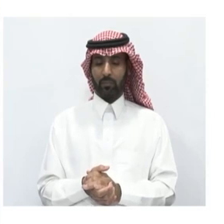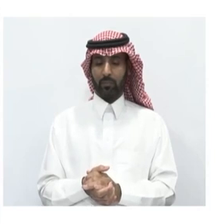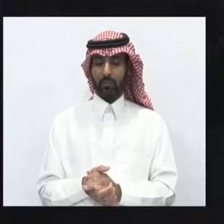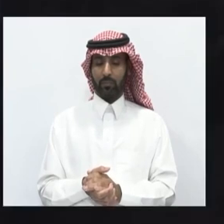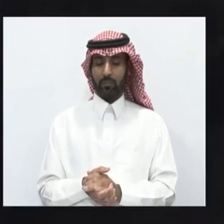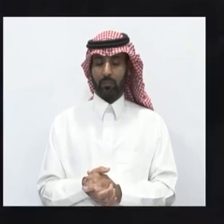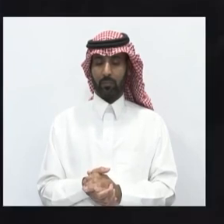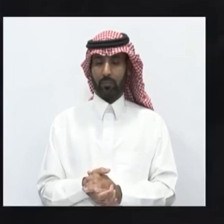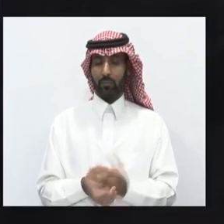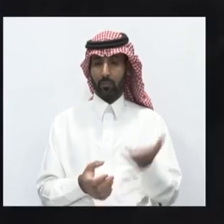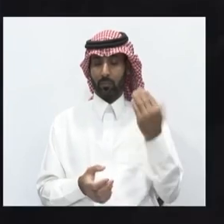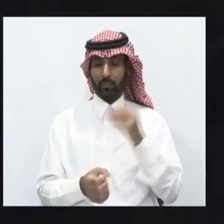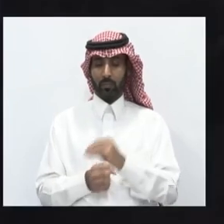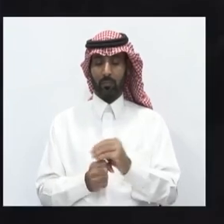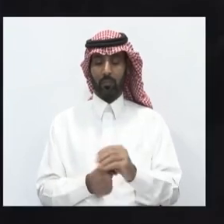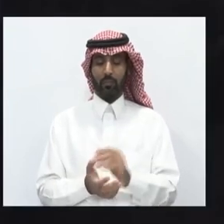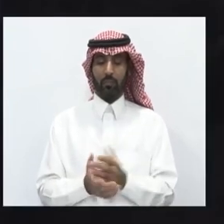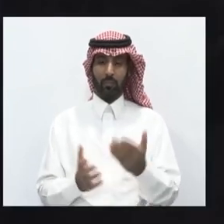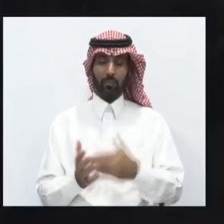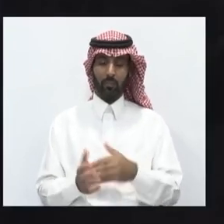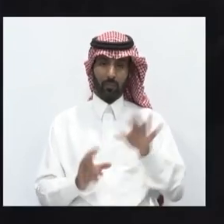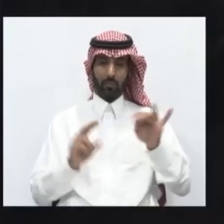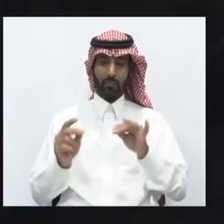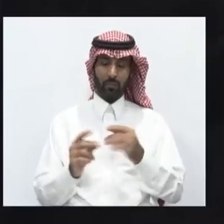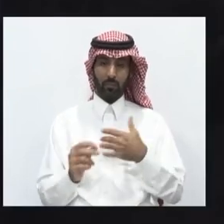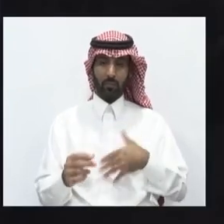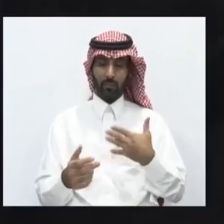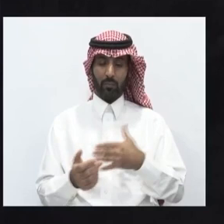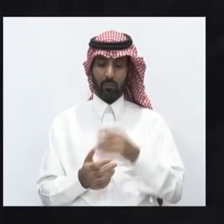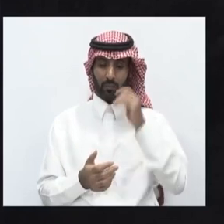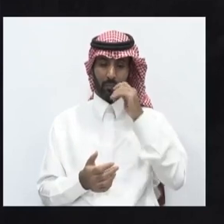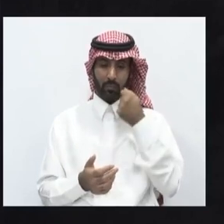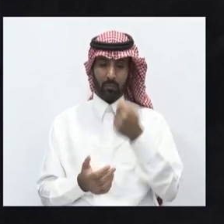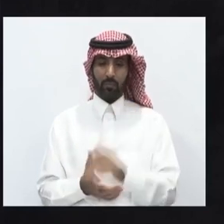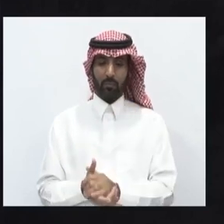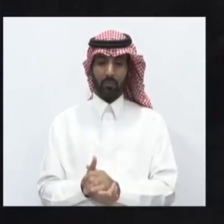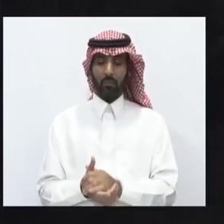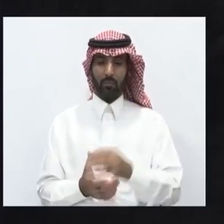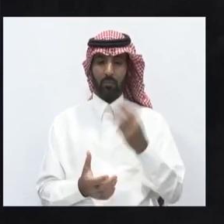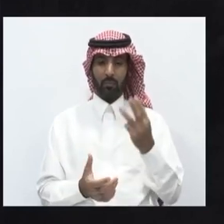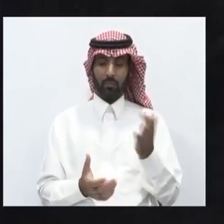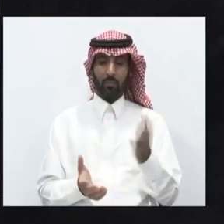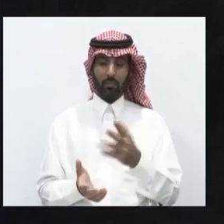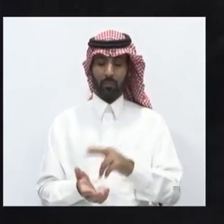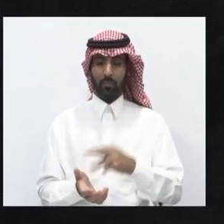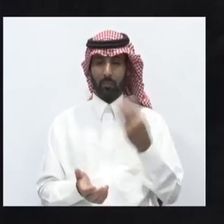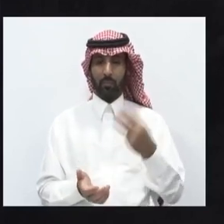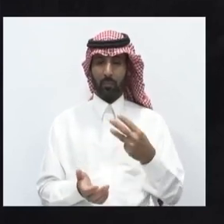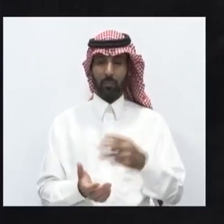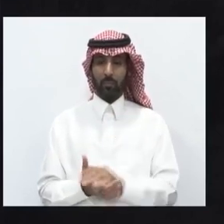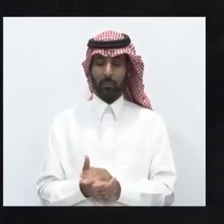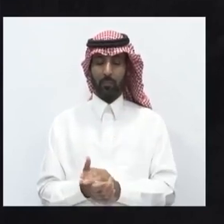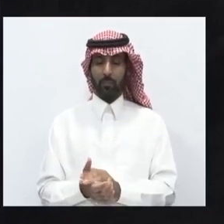So, as we mentioned earlier, that at the end of the story, the man was happy that he was mistaken, number 3 for number 33,